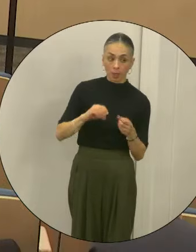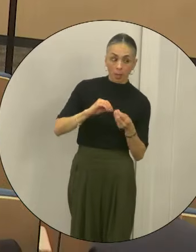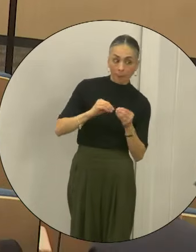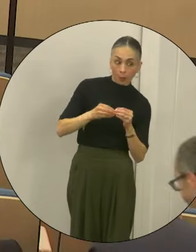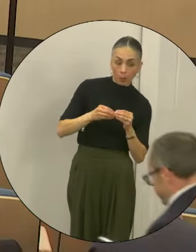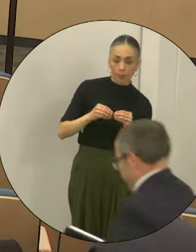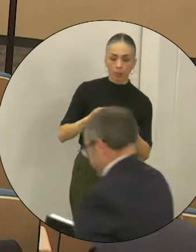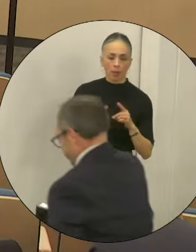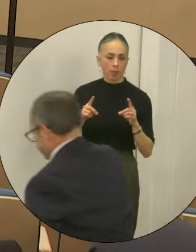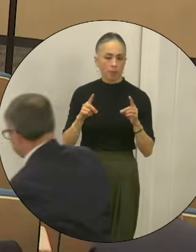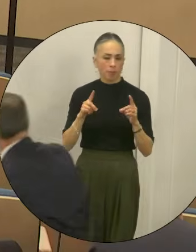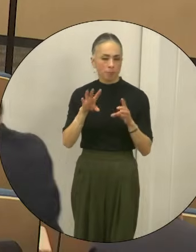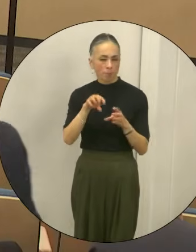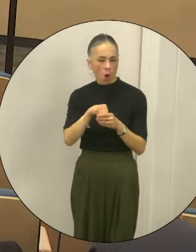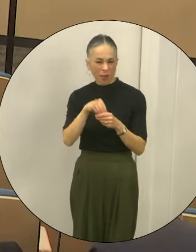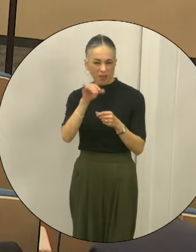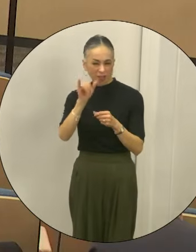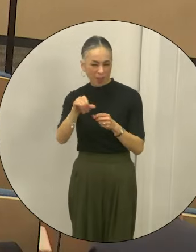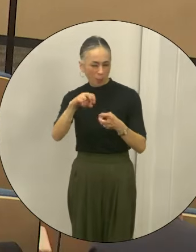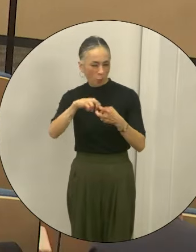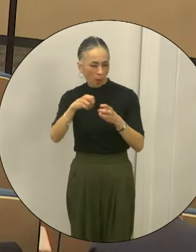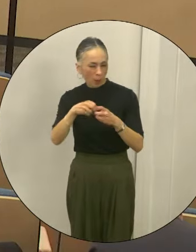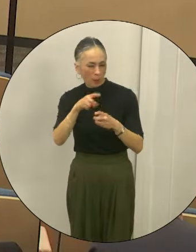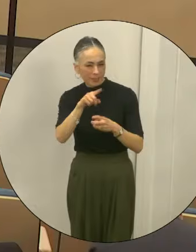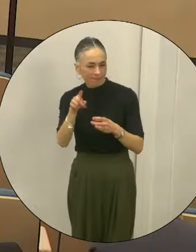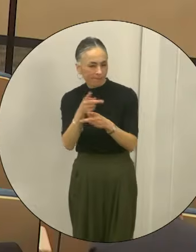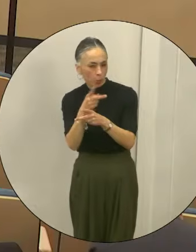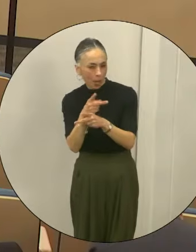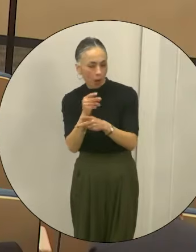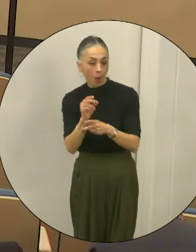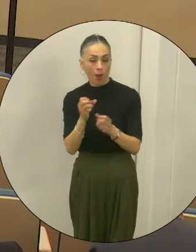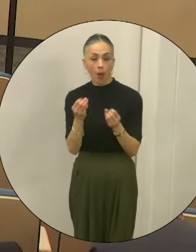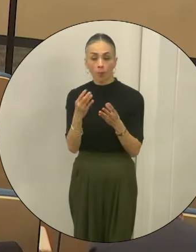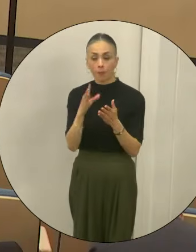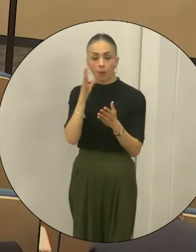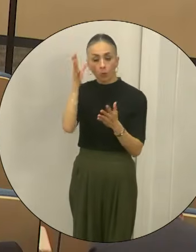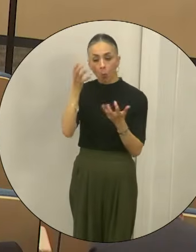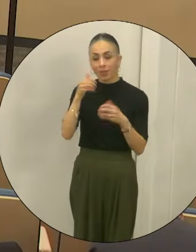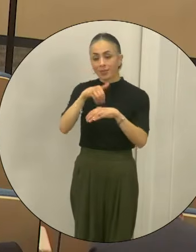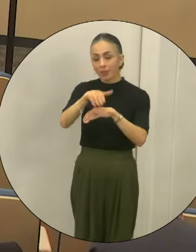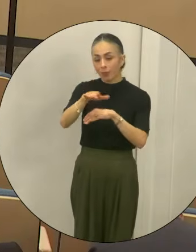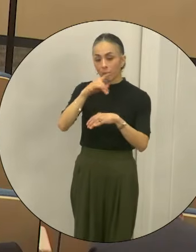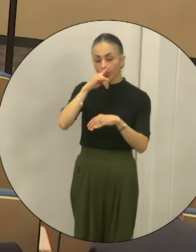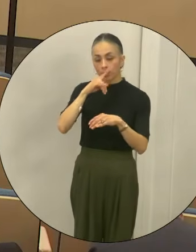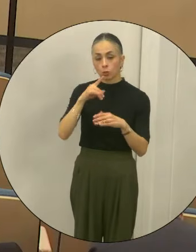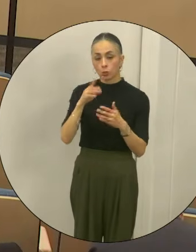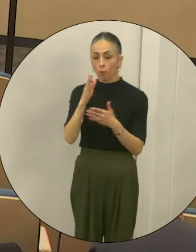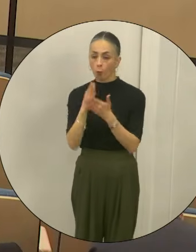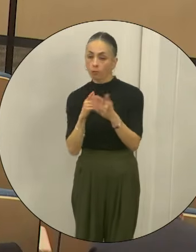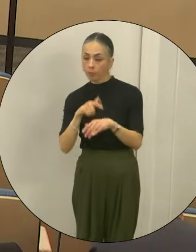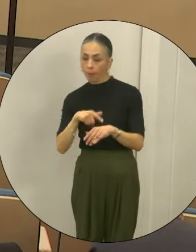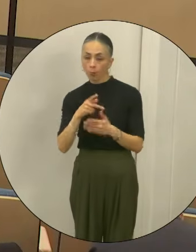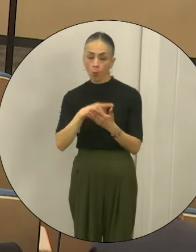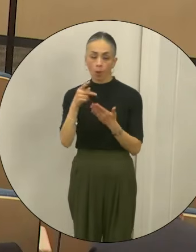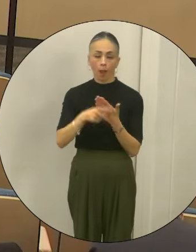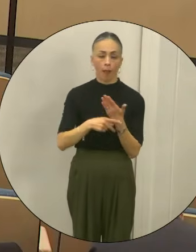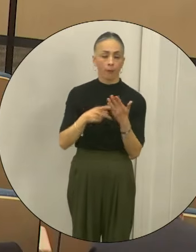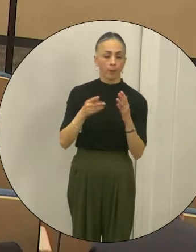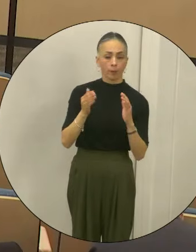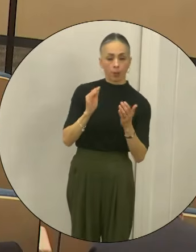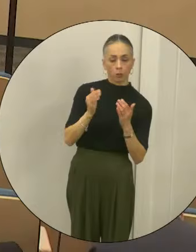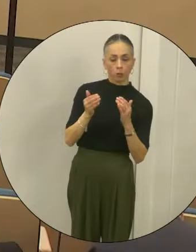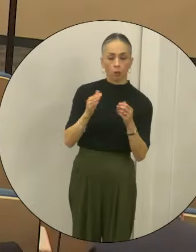the equation is figuring out how many parents want to send their kiddos to part-time programs versus full-day